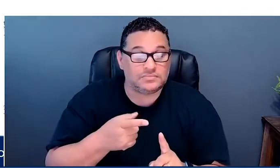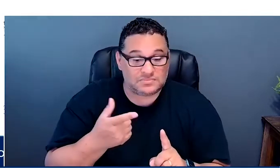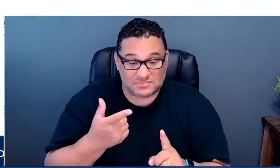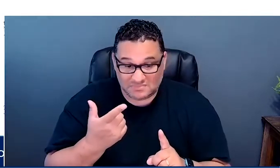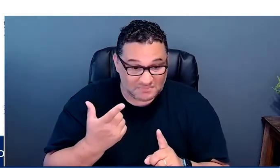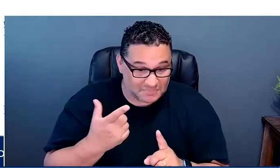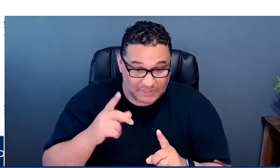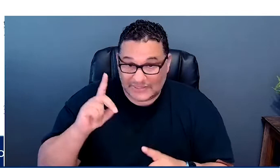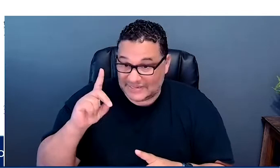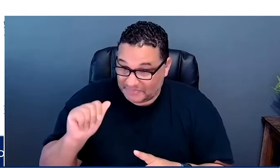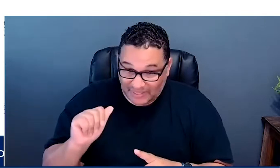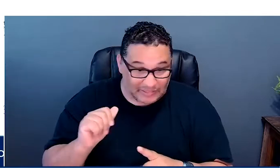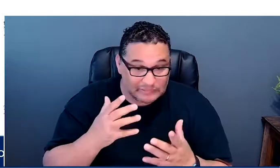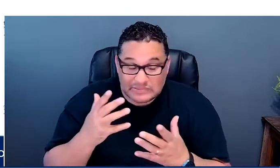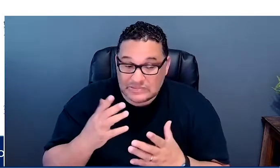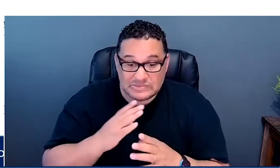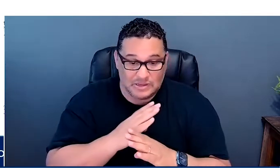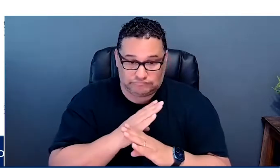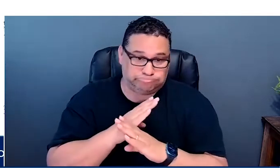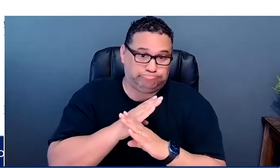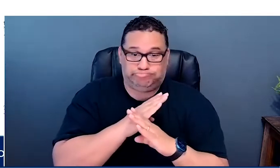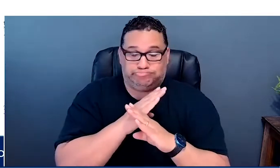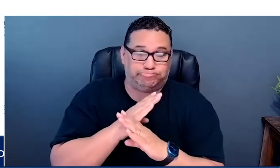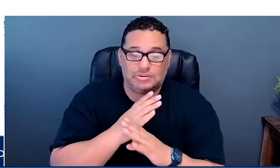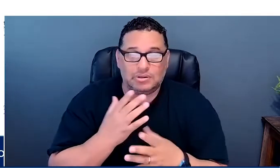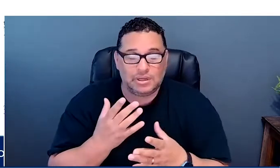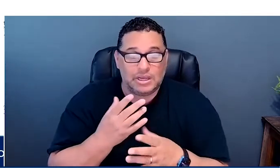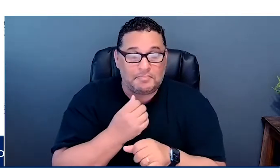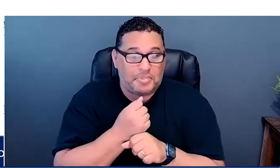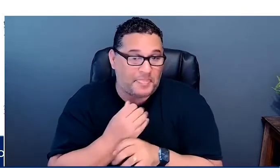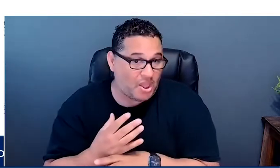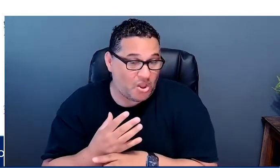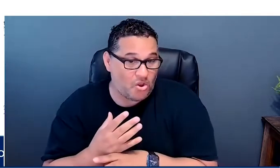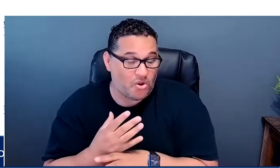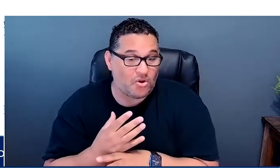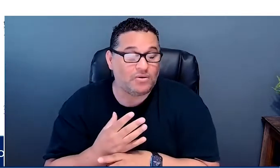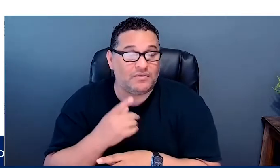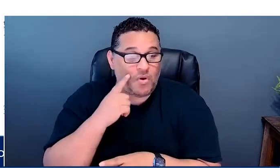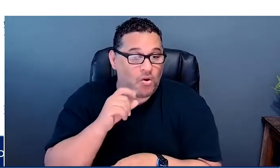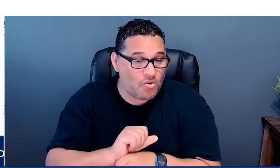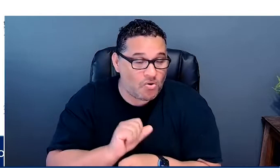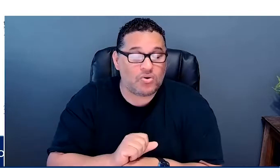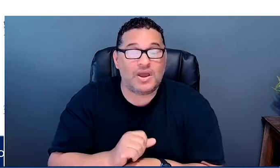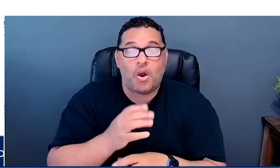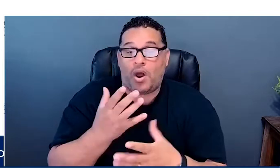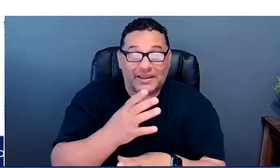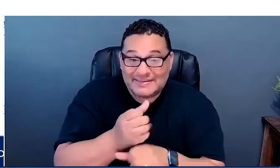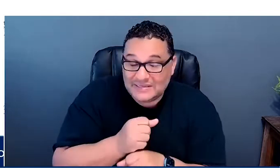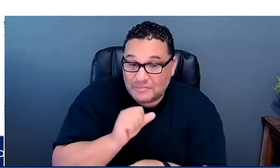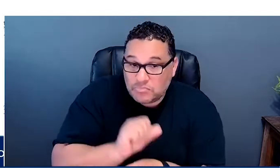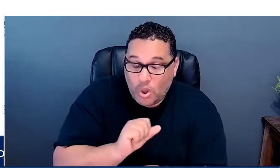ability to prepare for, get, or keep employment. And we can